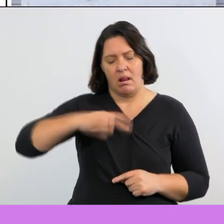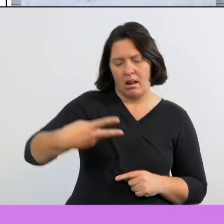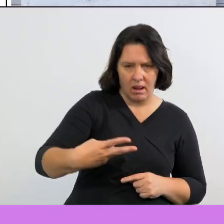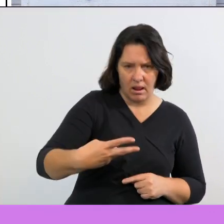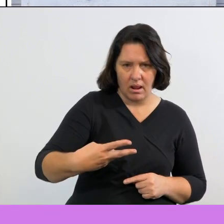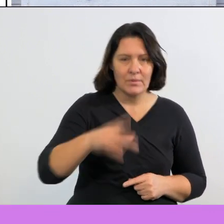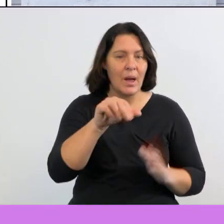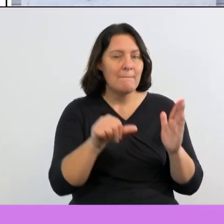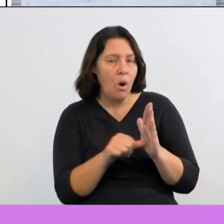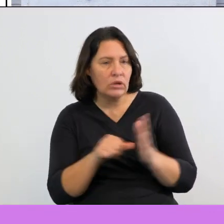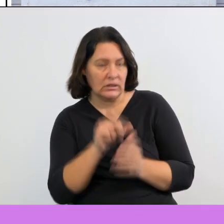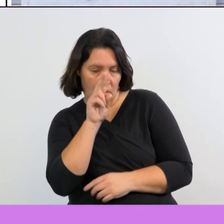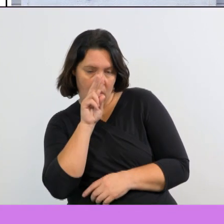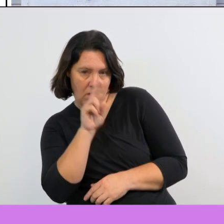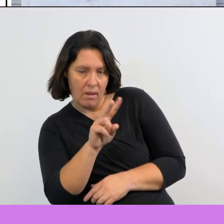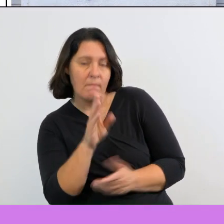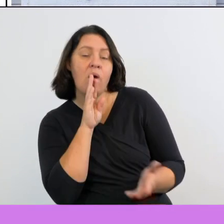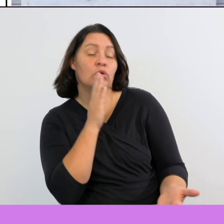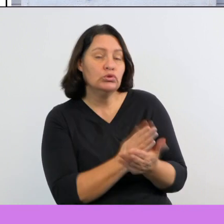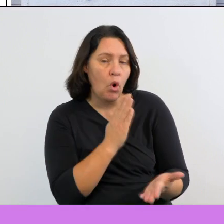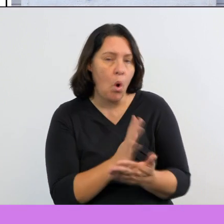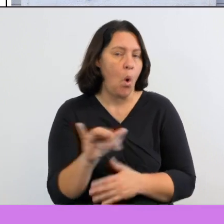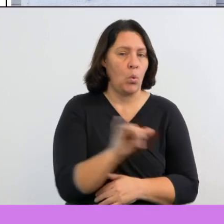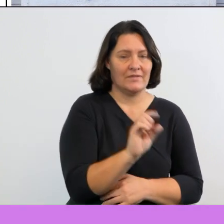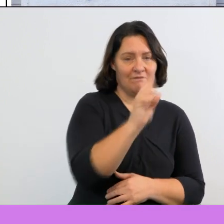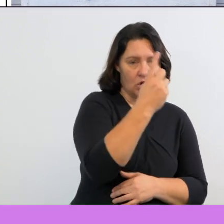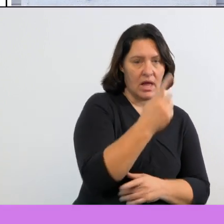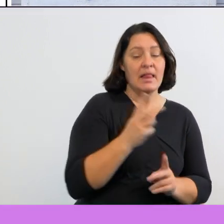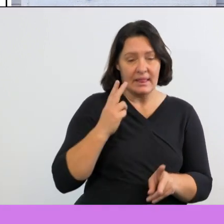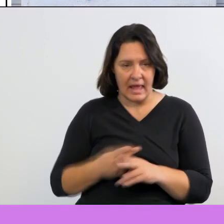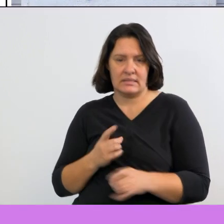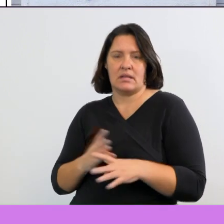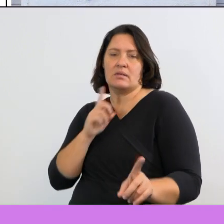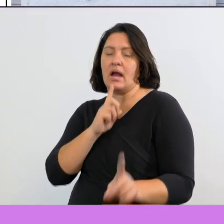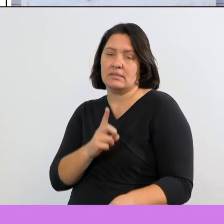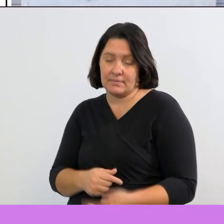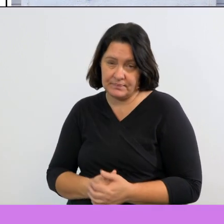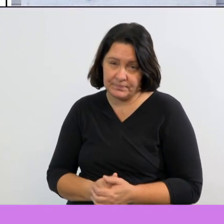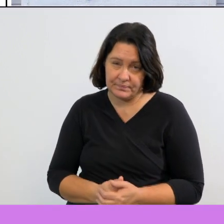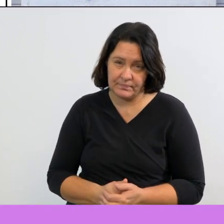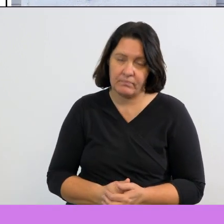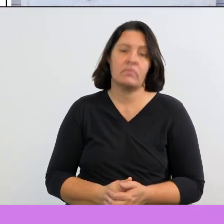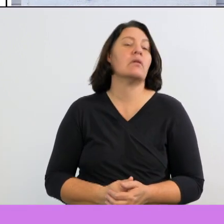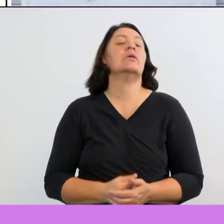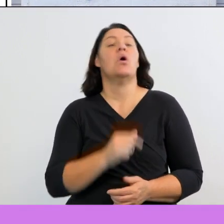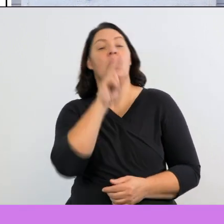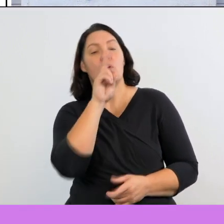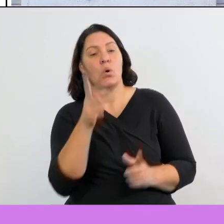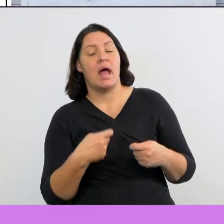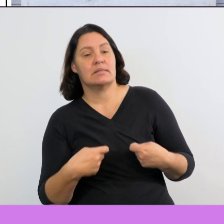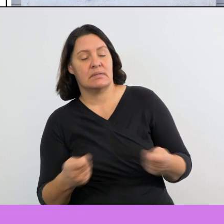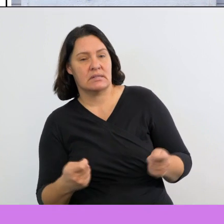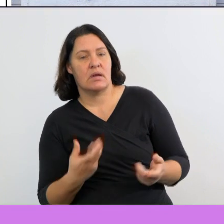other way around. It's important for you to familiarize yourself first before you answer a question. Okay, so looking